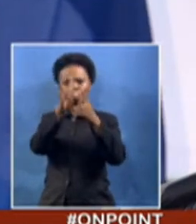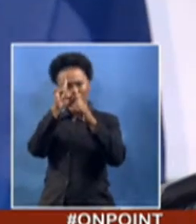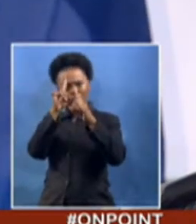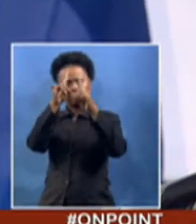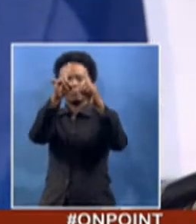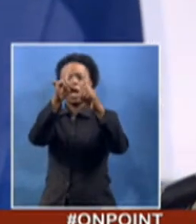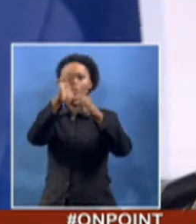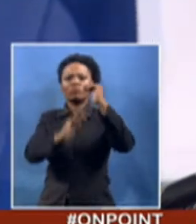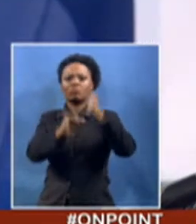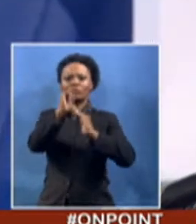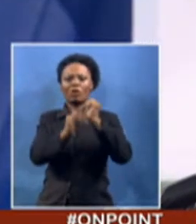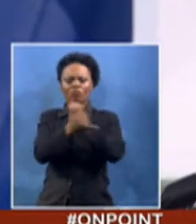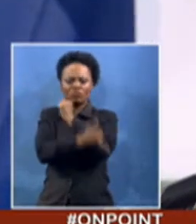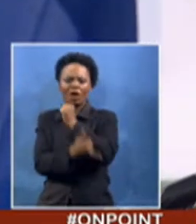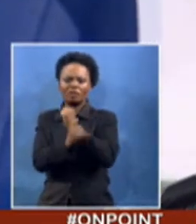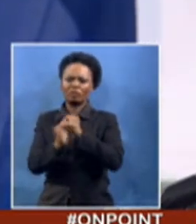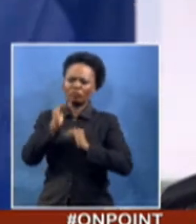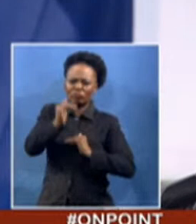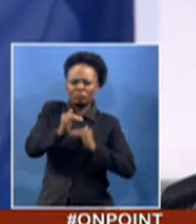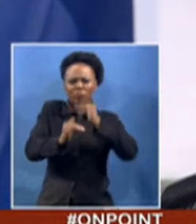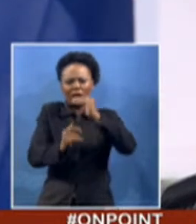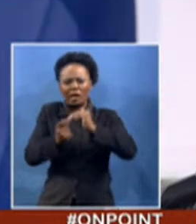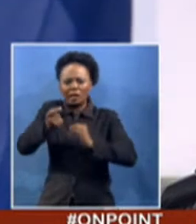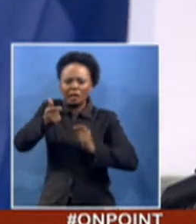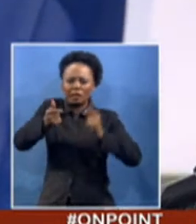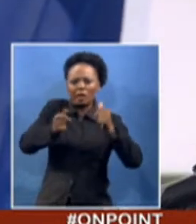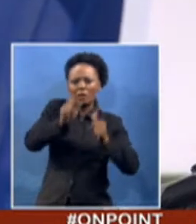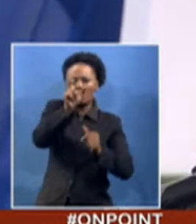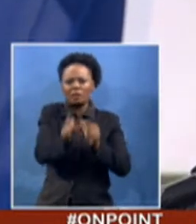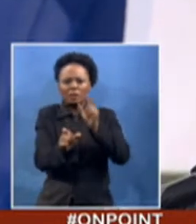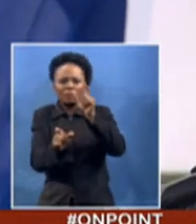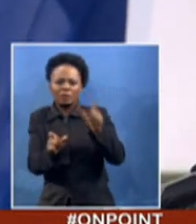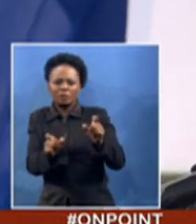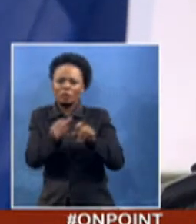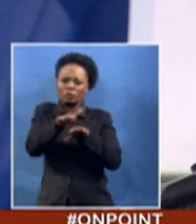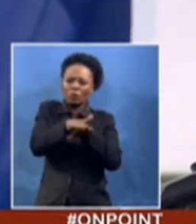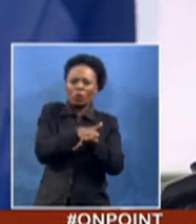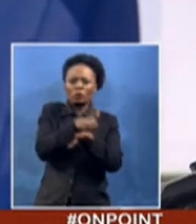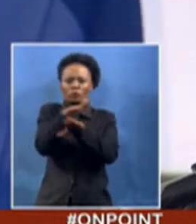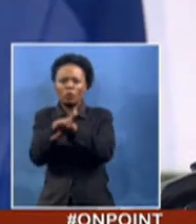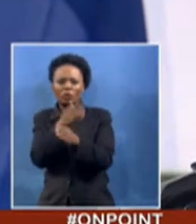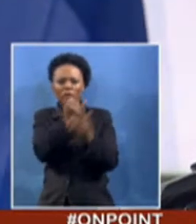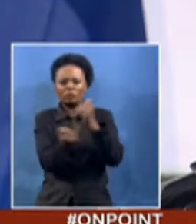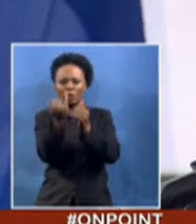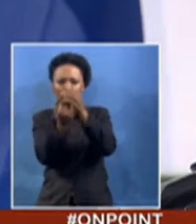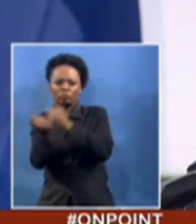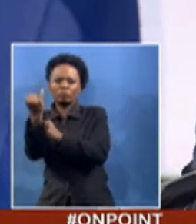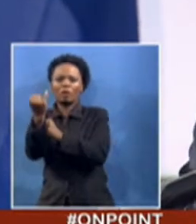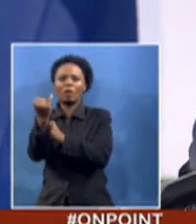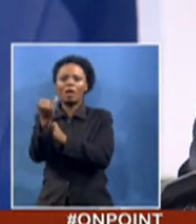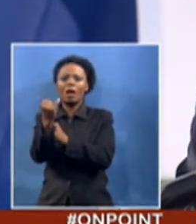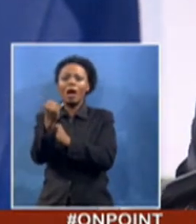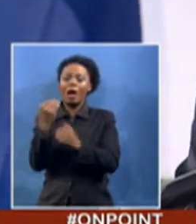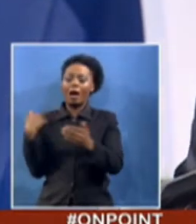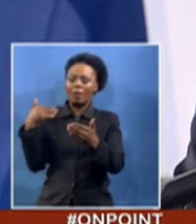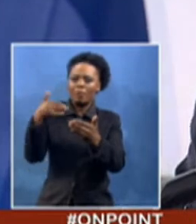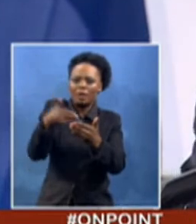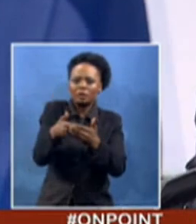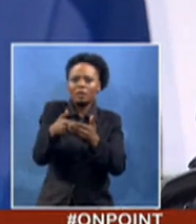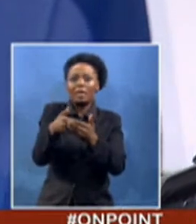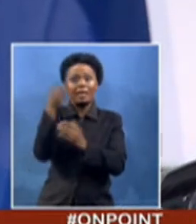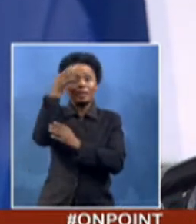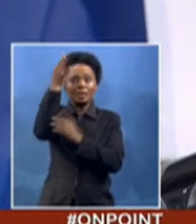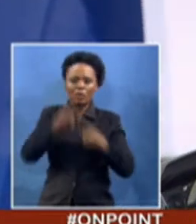brick by brick, person by person, until all our dreams have been